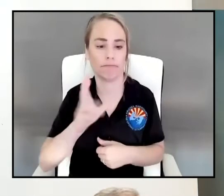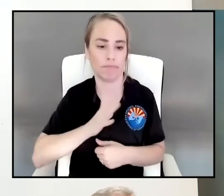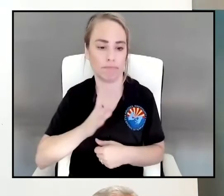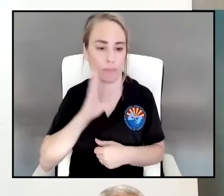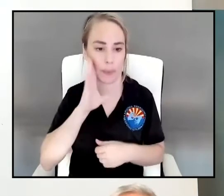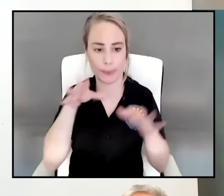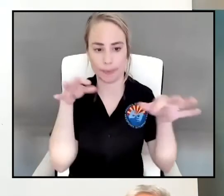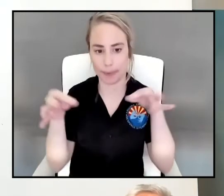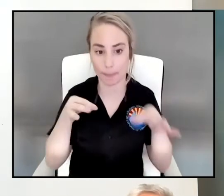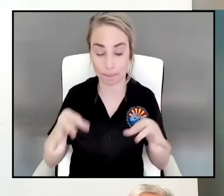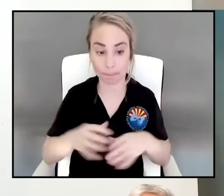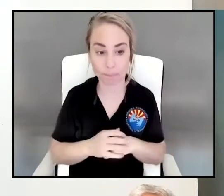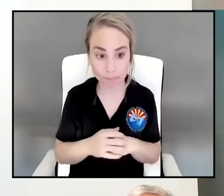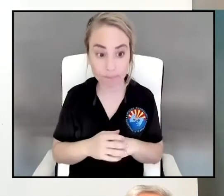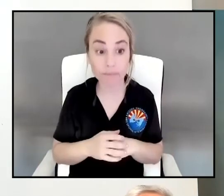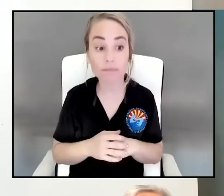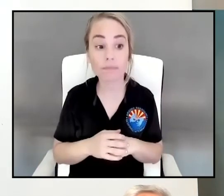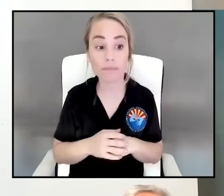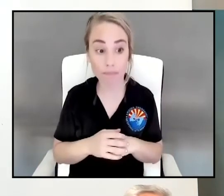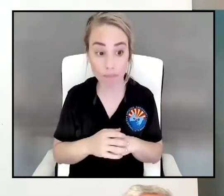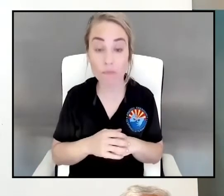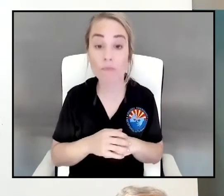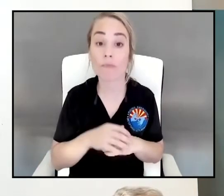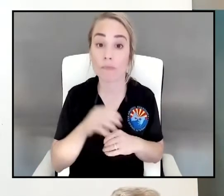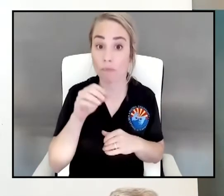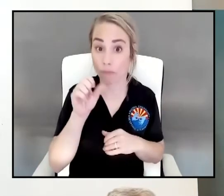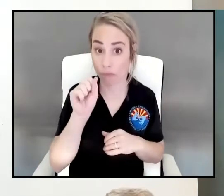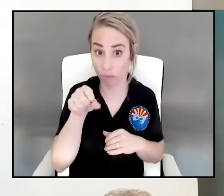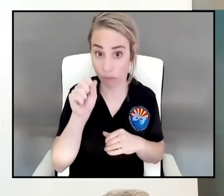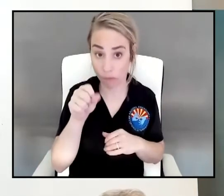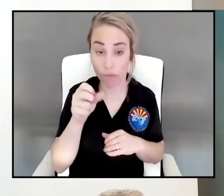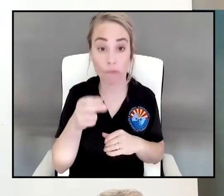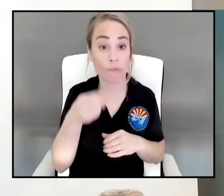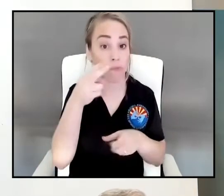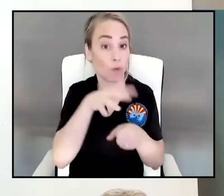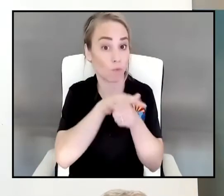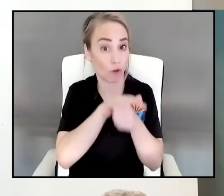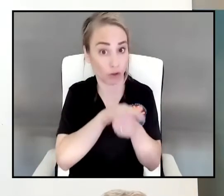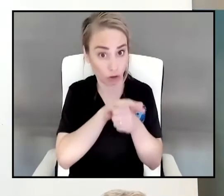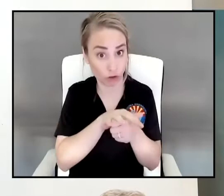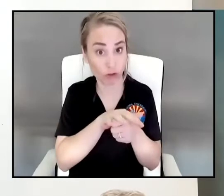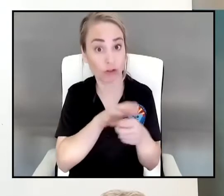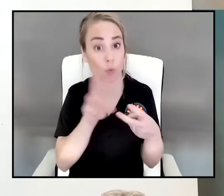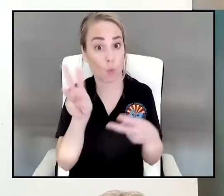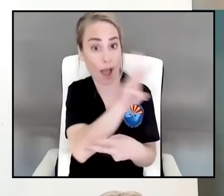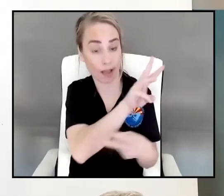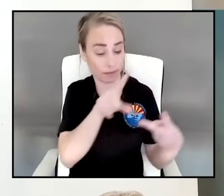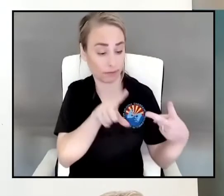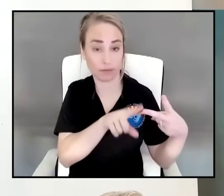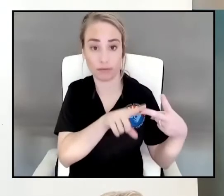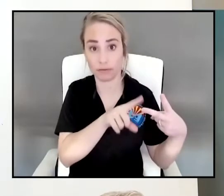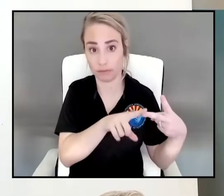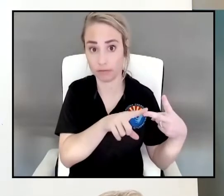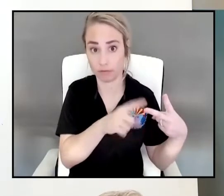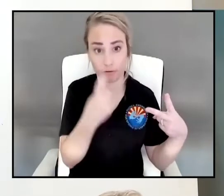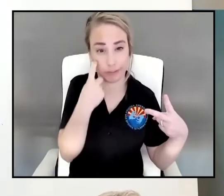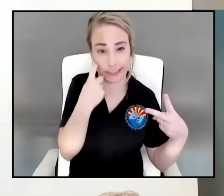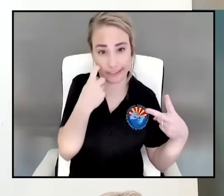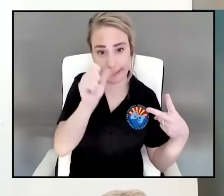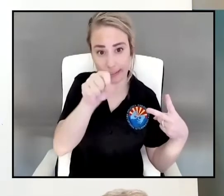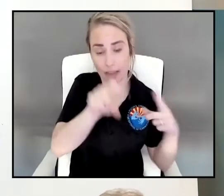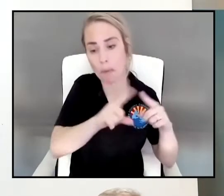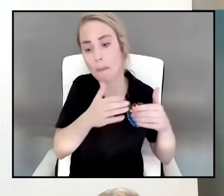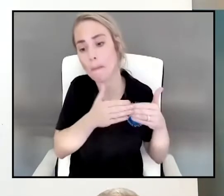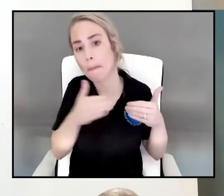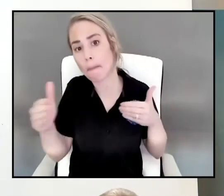we have been in that pattern where the high pressure was sitting over the Four Corners, but for the next few weeks anyway, at least the 3